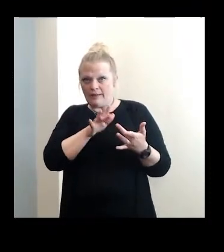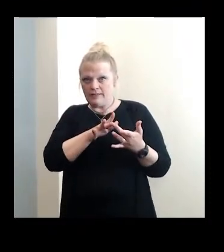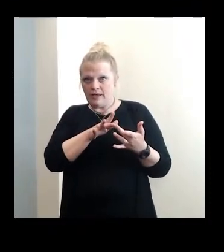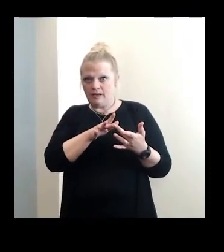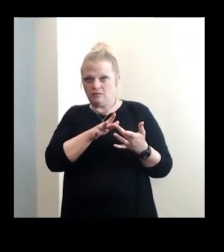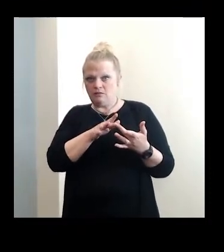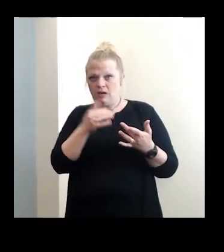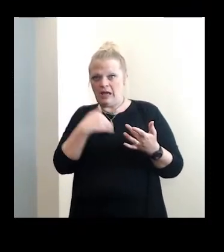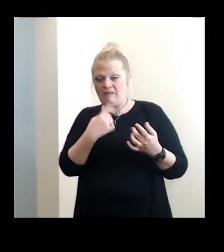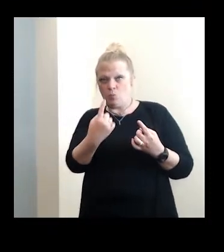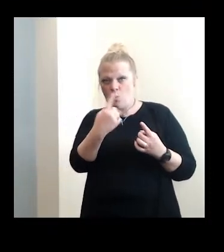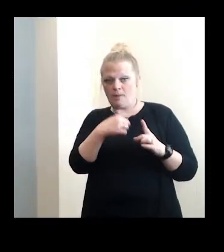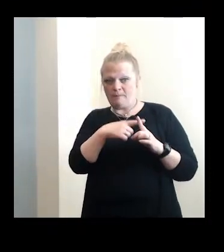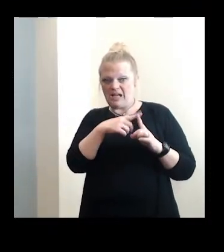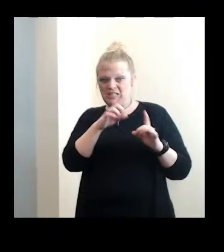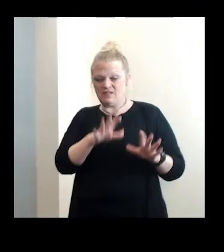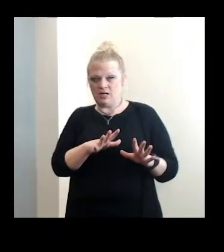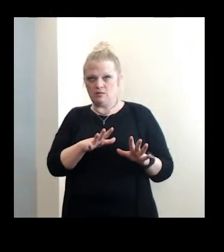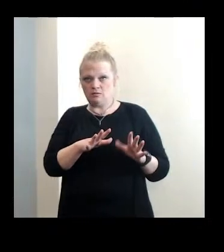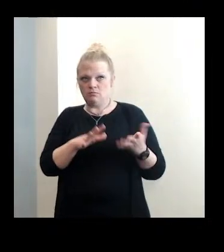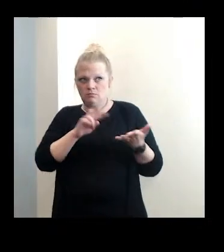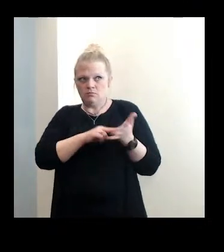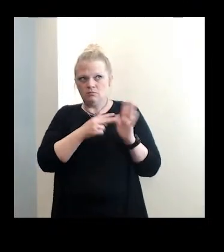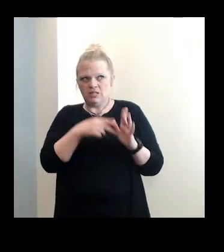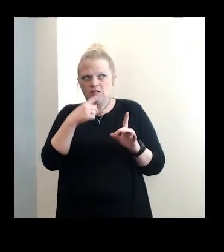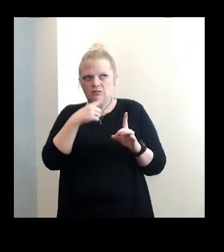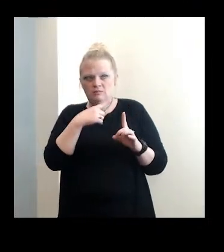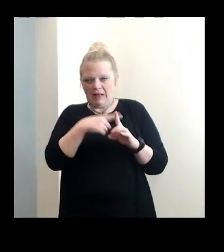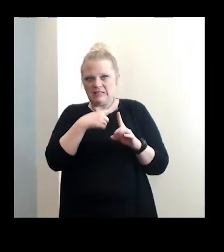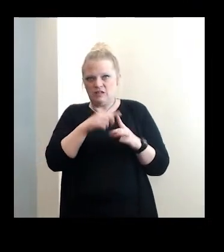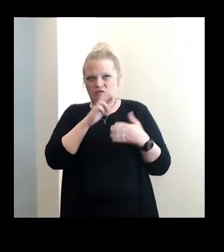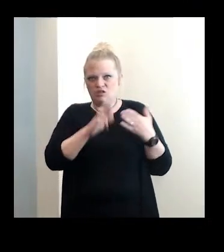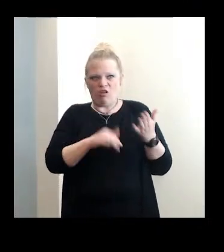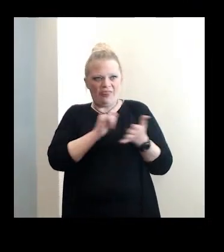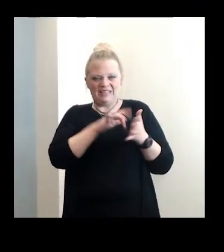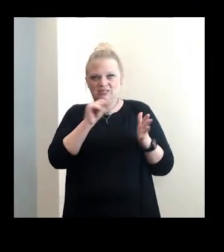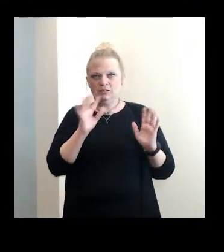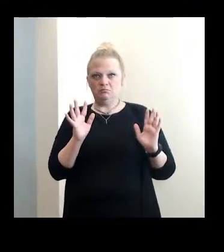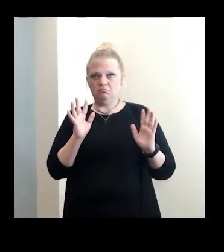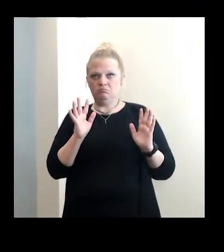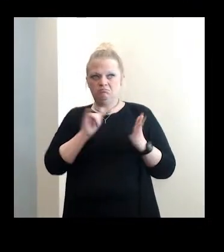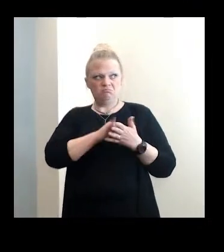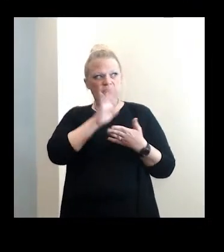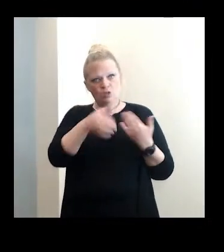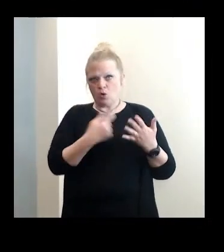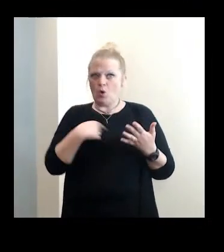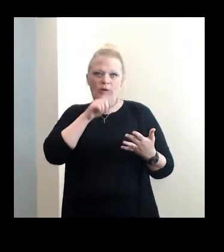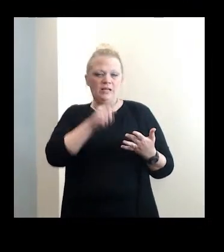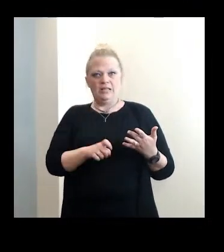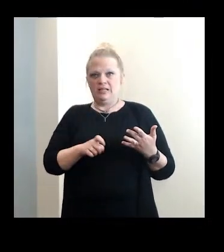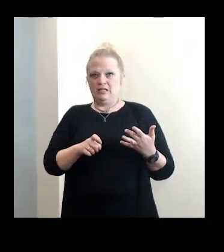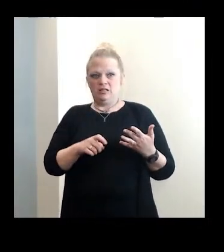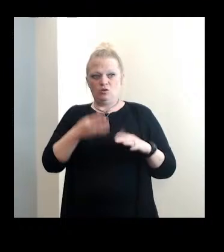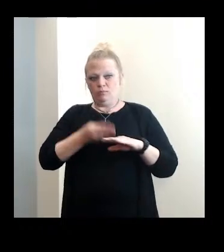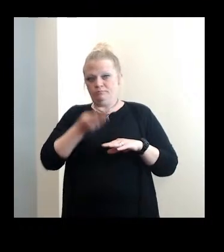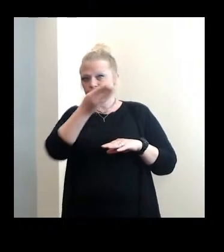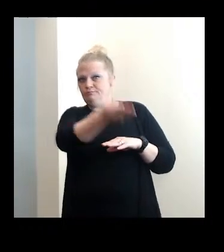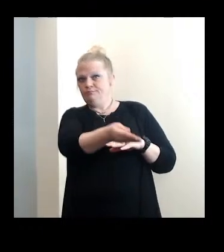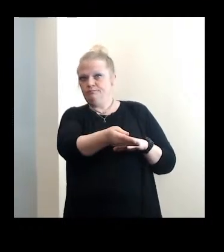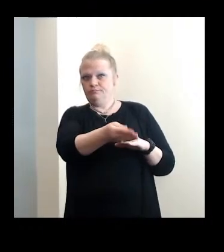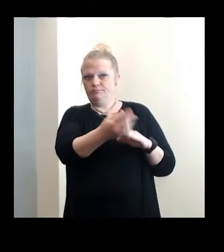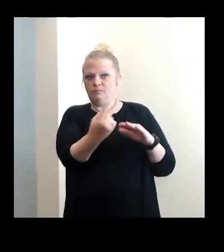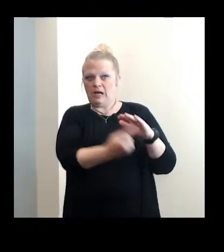you have one positive test, that is one positive test, and that's all it needs, all it takes for us to issue